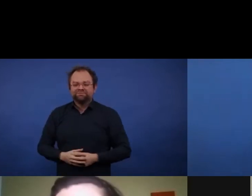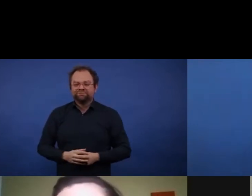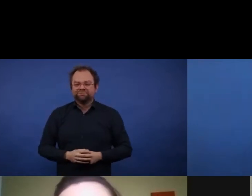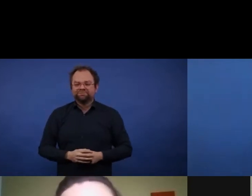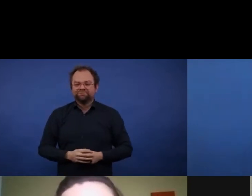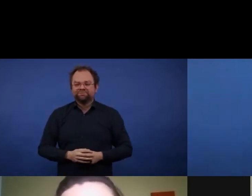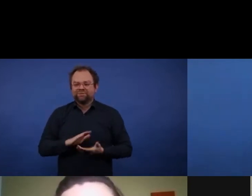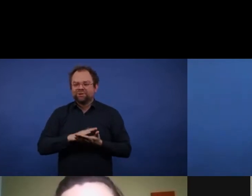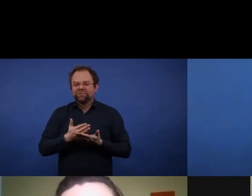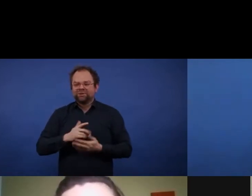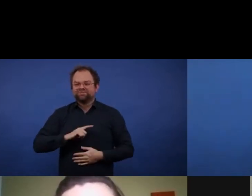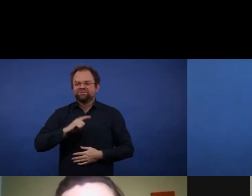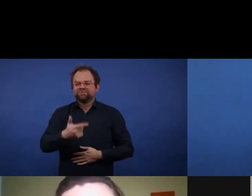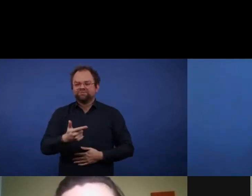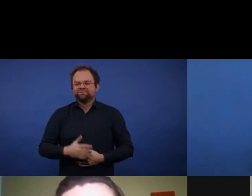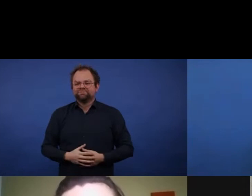possibilities.